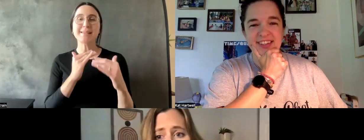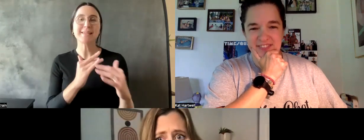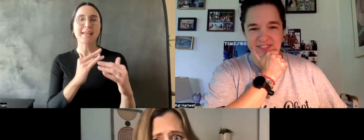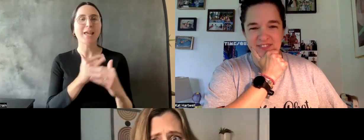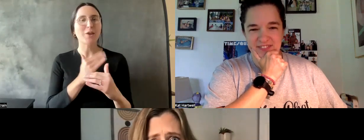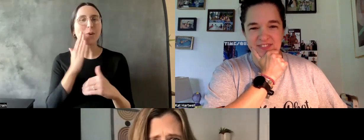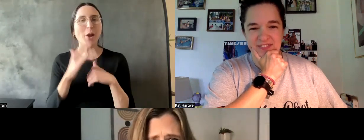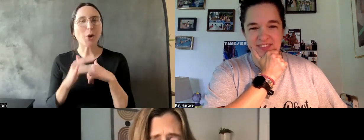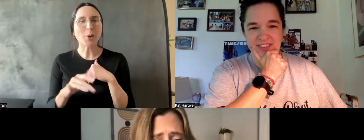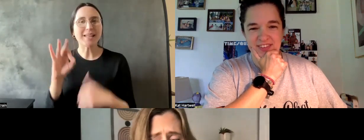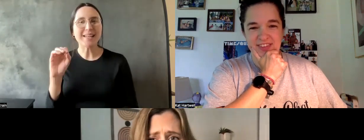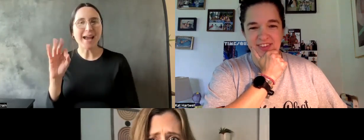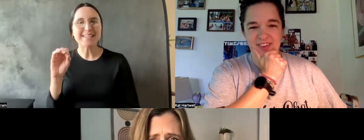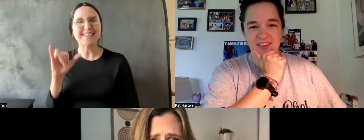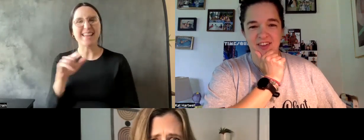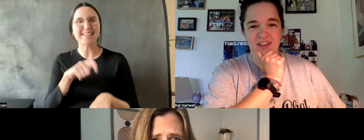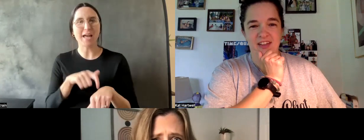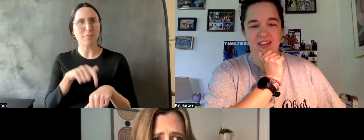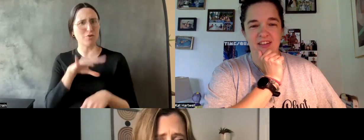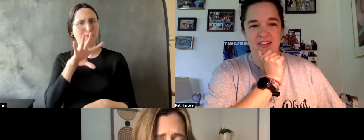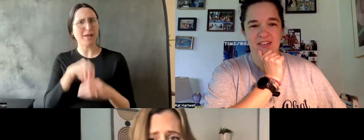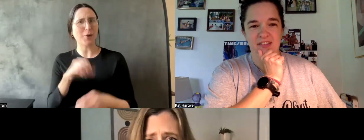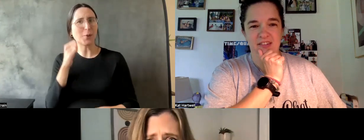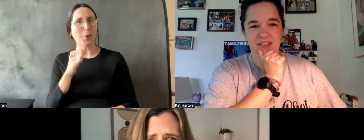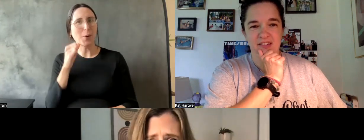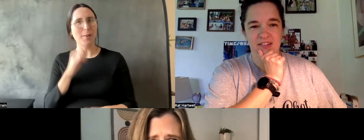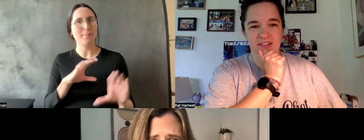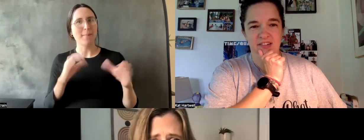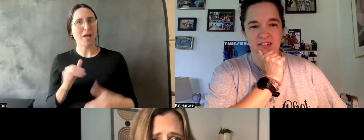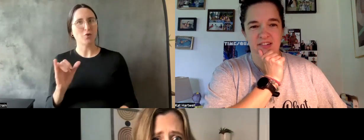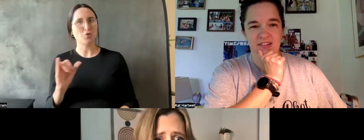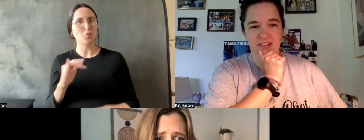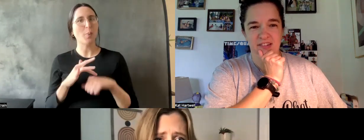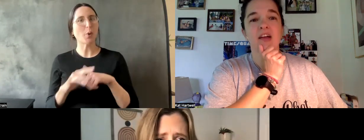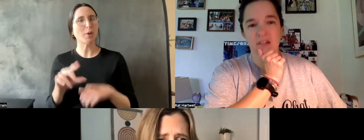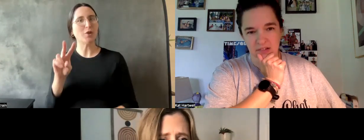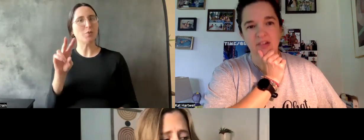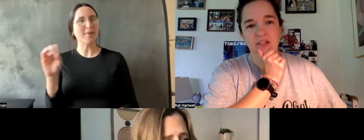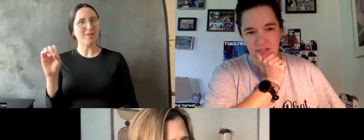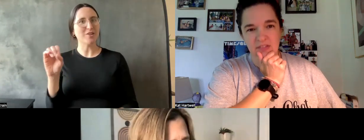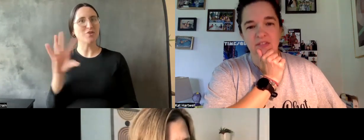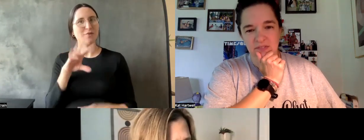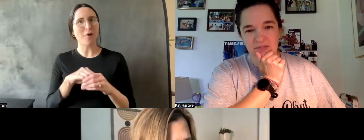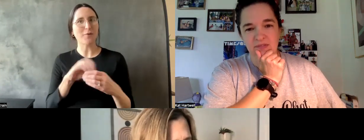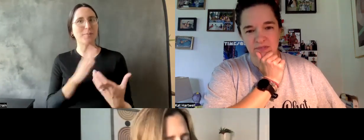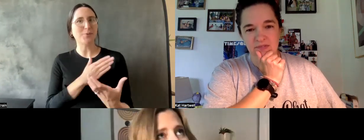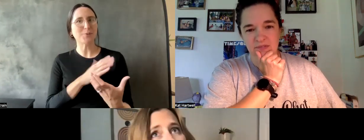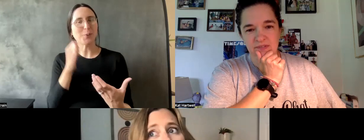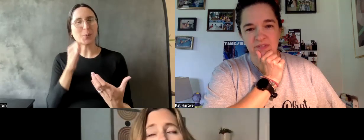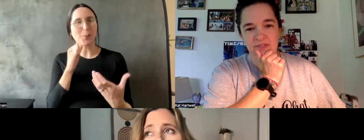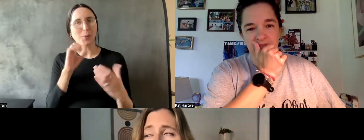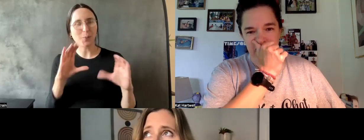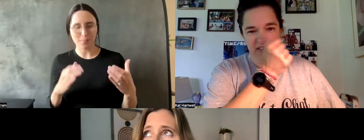90s, and even she was in a girl band group too in the early 2000s, and I can't remember, they had a